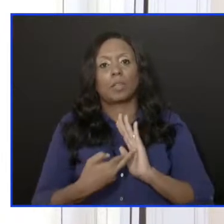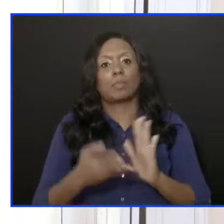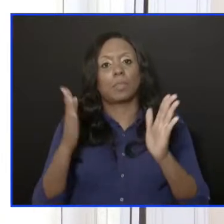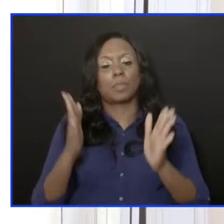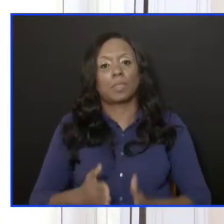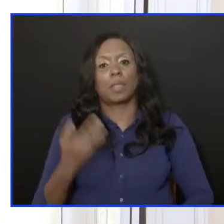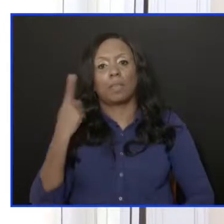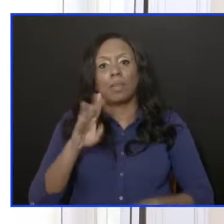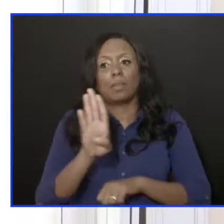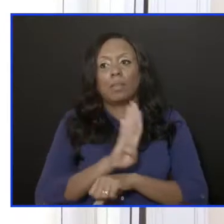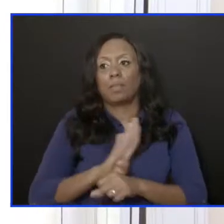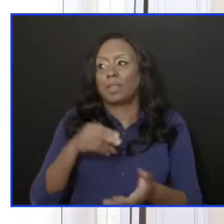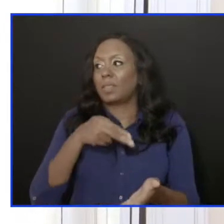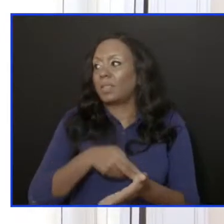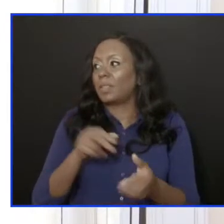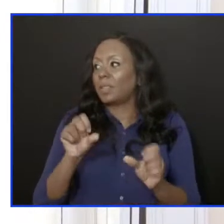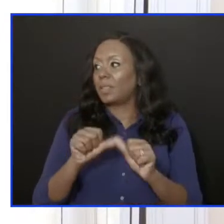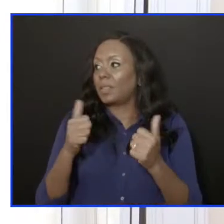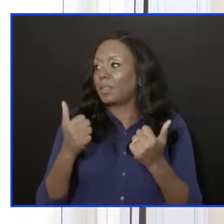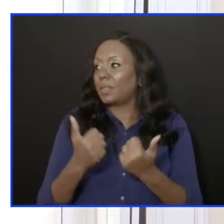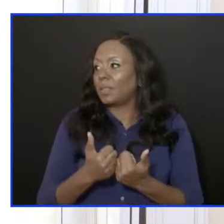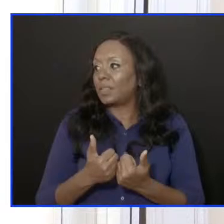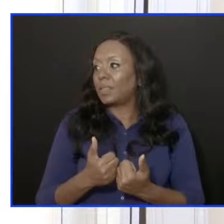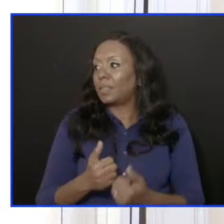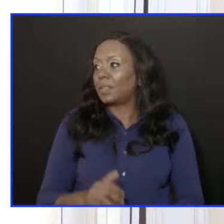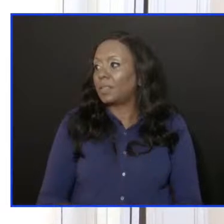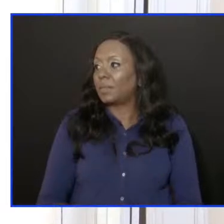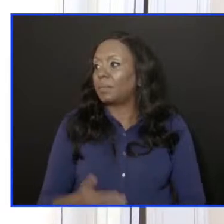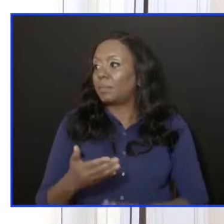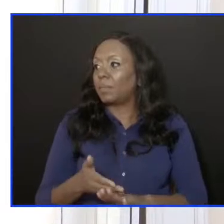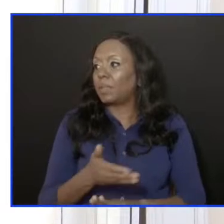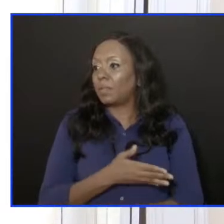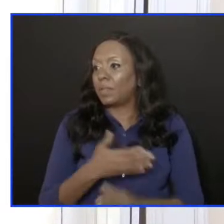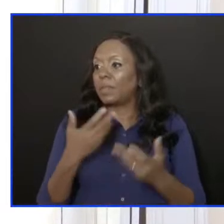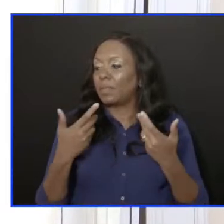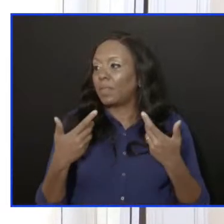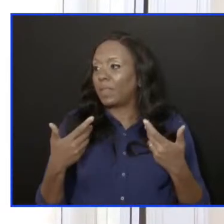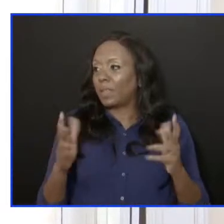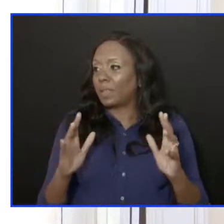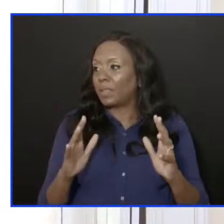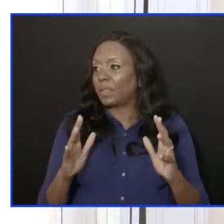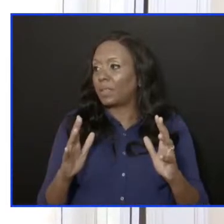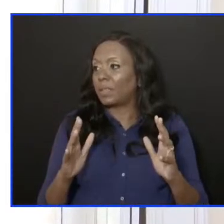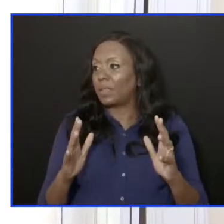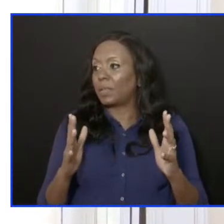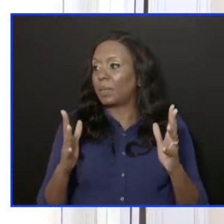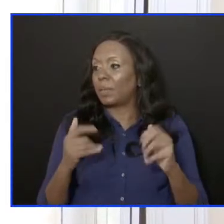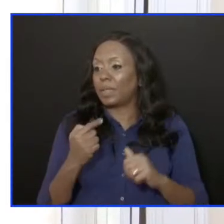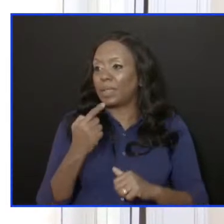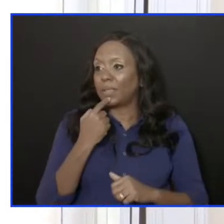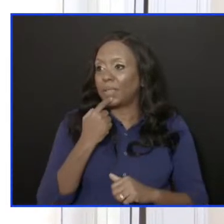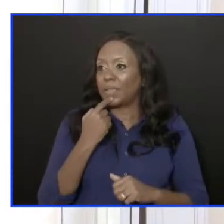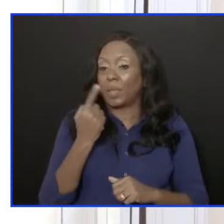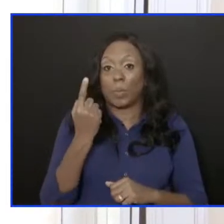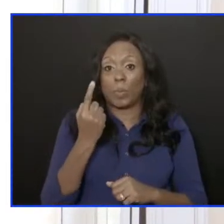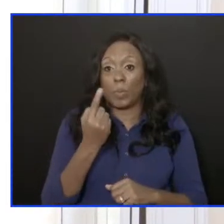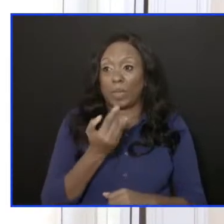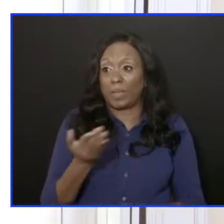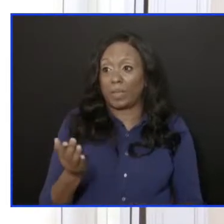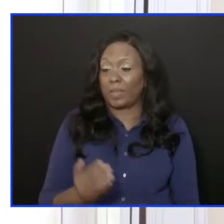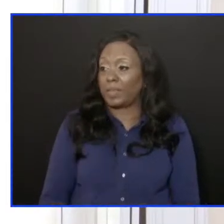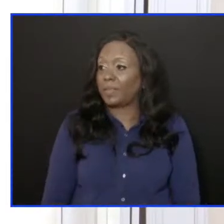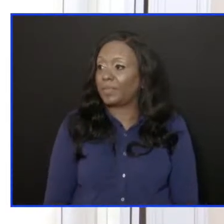Nurses Association is also here. And just before we close, Valerie, I don't know if you would like to say anything, Madam President.